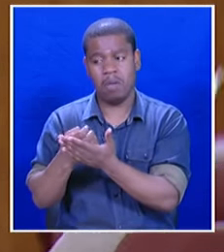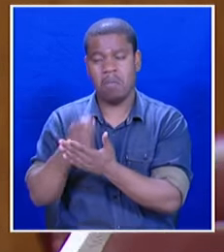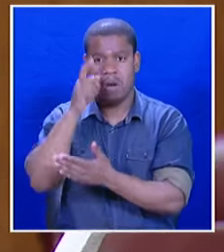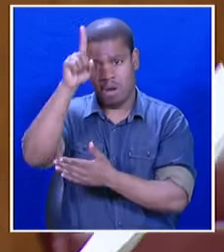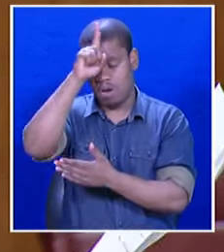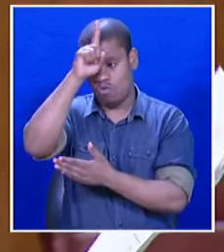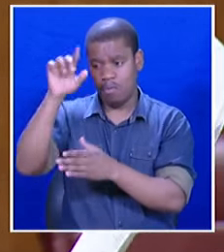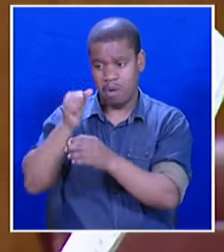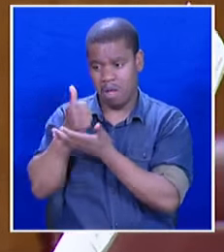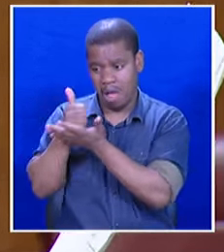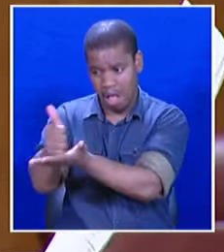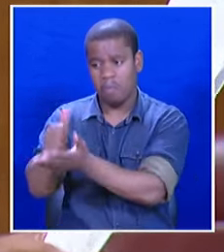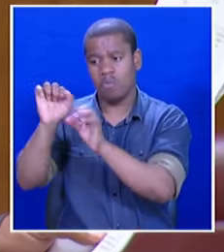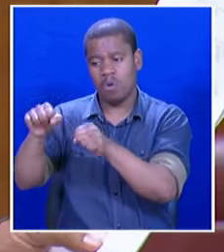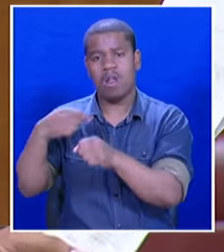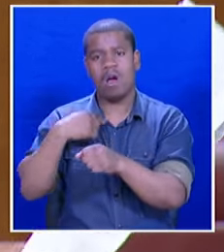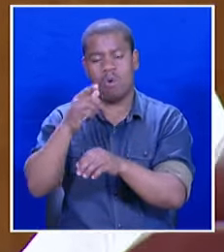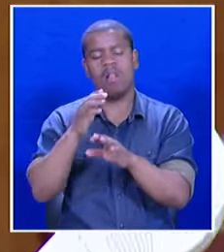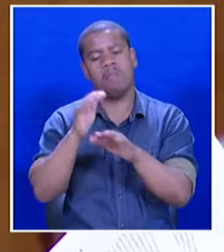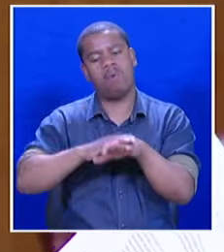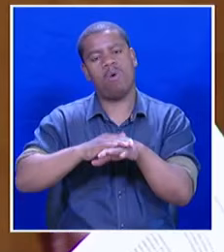at Russia now with nuclear? Thank you.